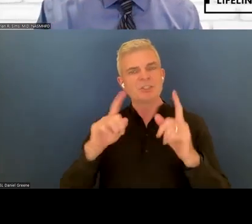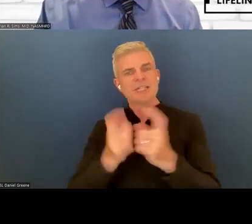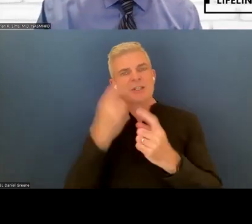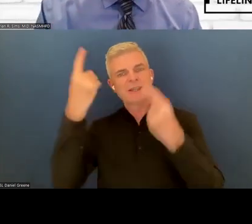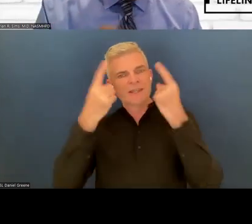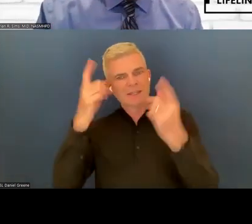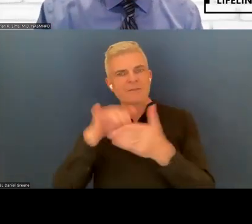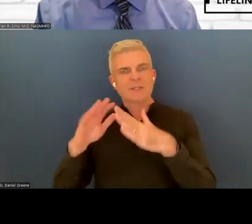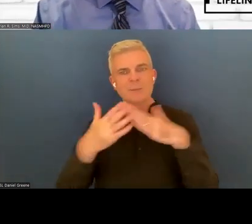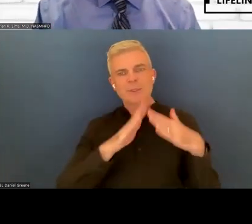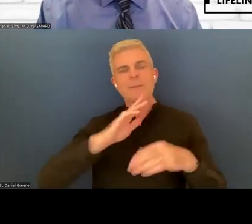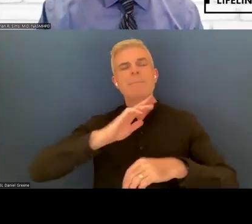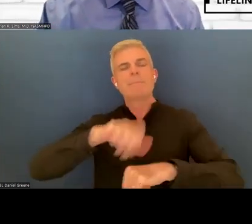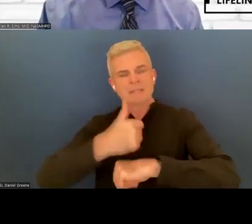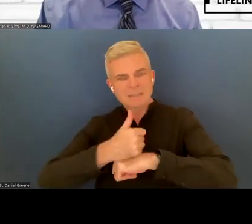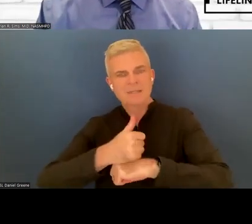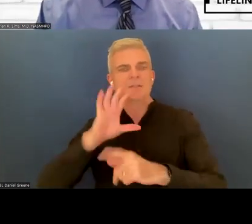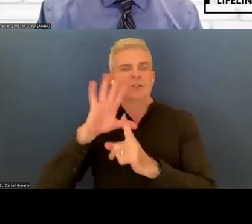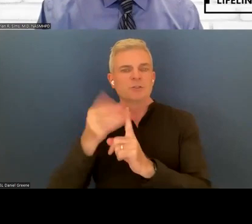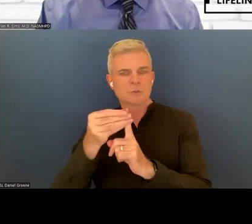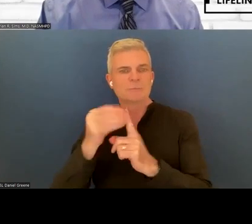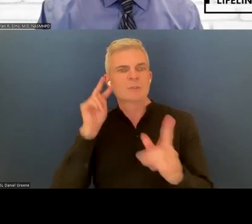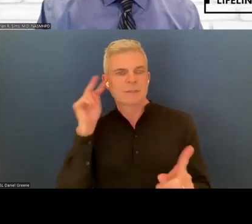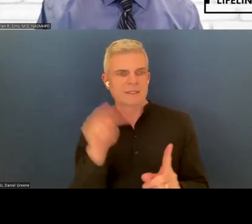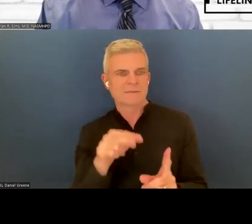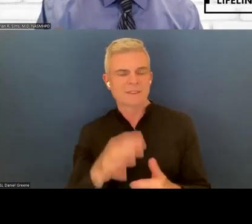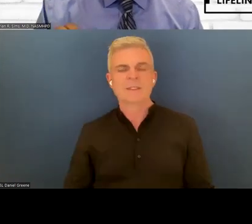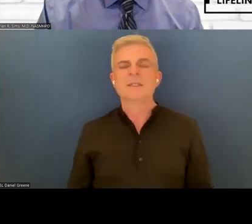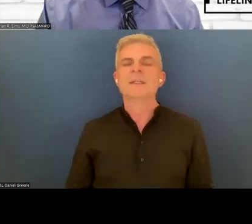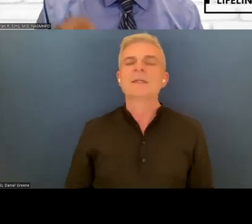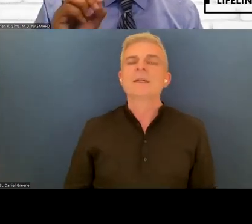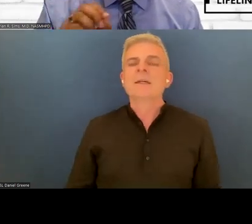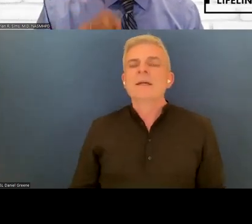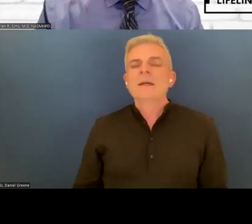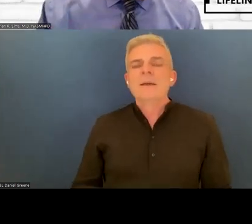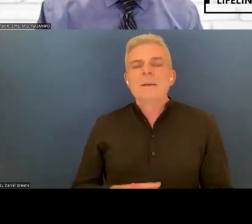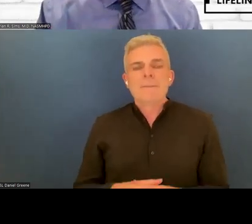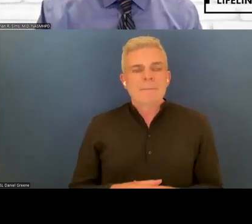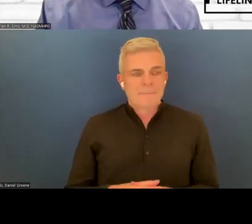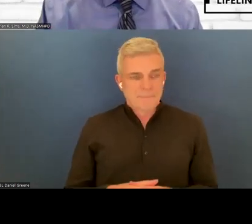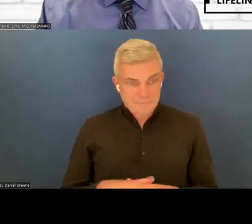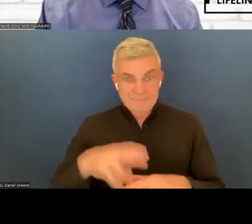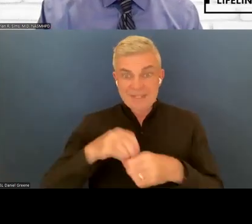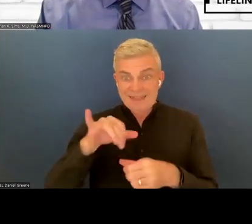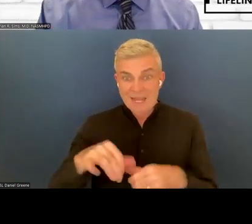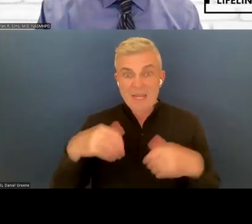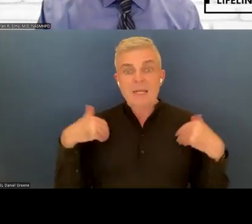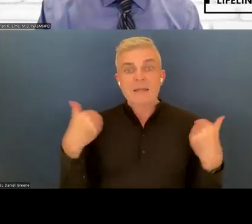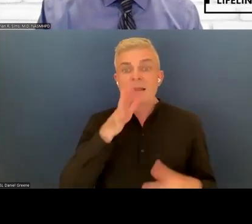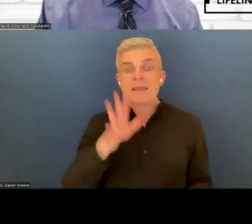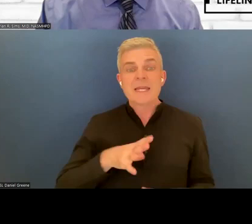cultural perspectives. Next slide, please. Now, in this, what had happened was a young lady by the name of Antonia